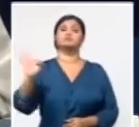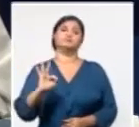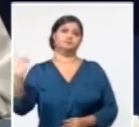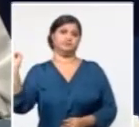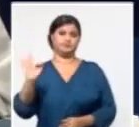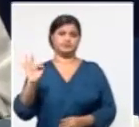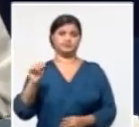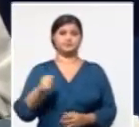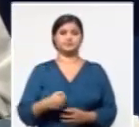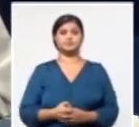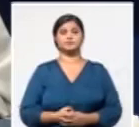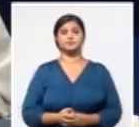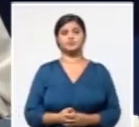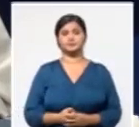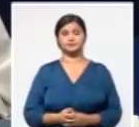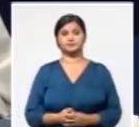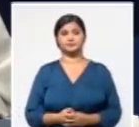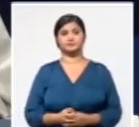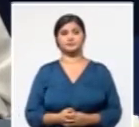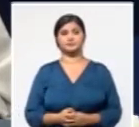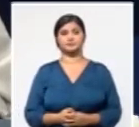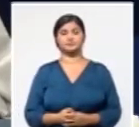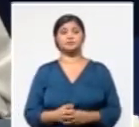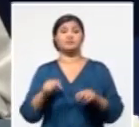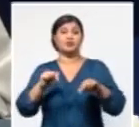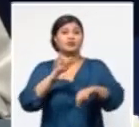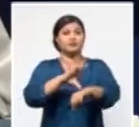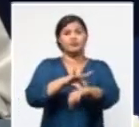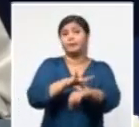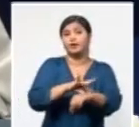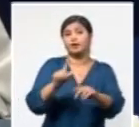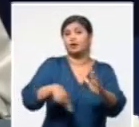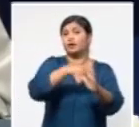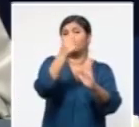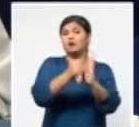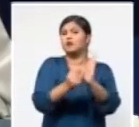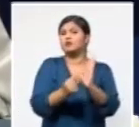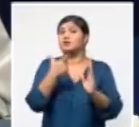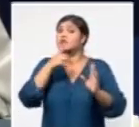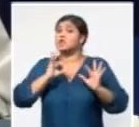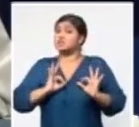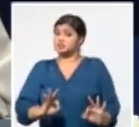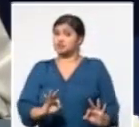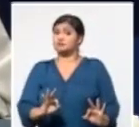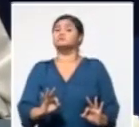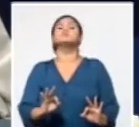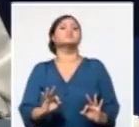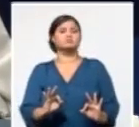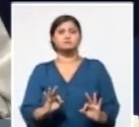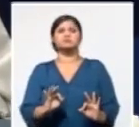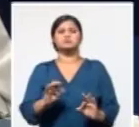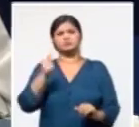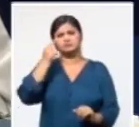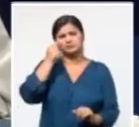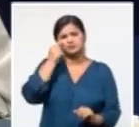main features of this disease, which highlights its high risk